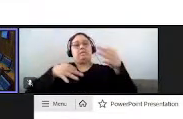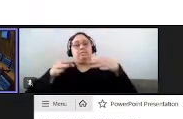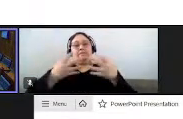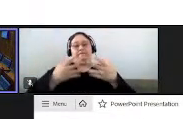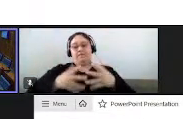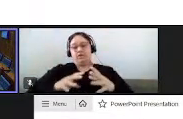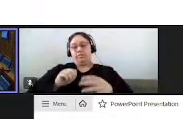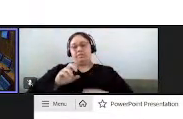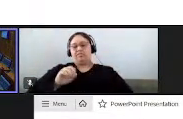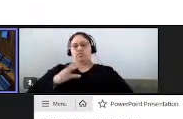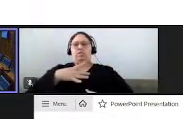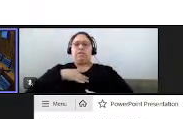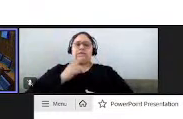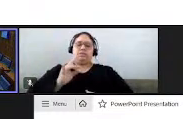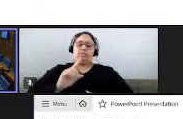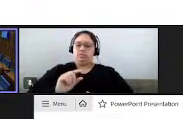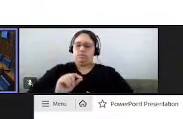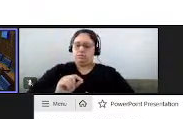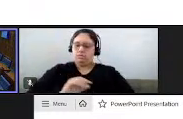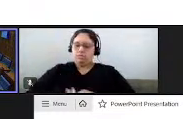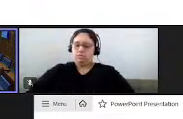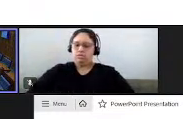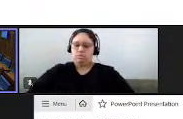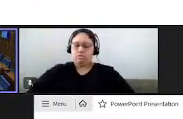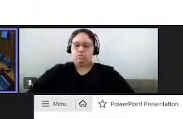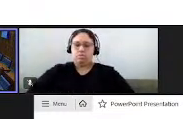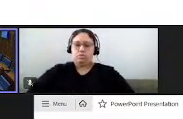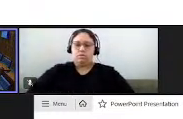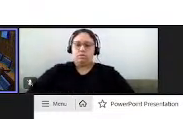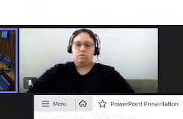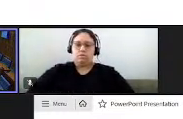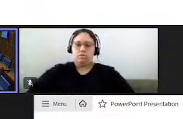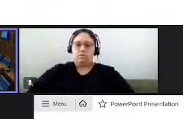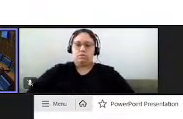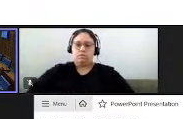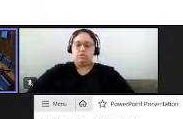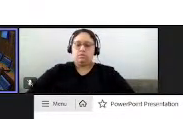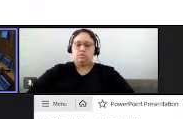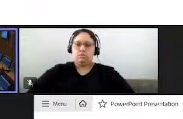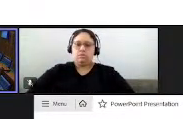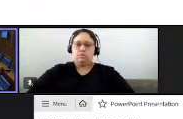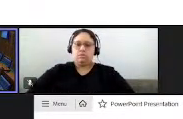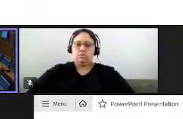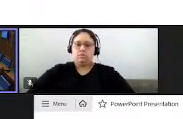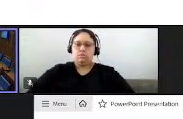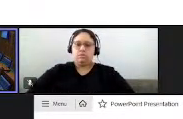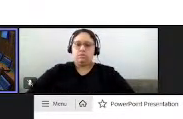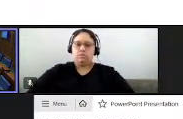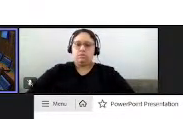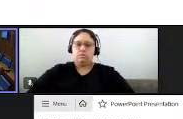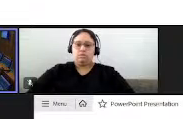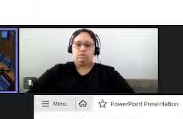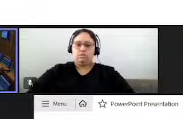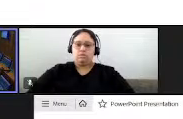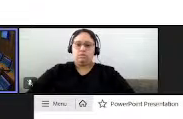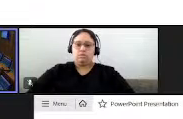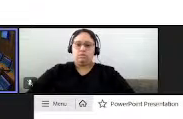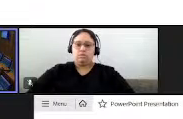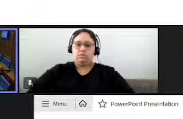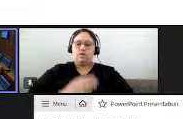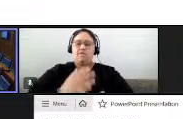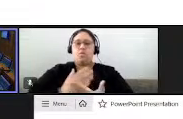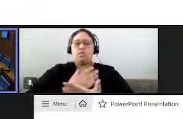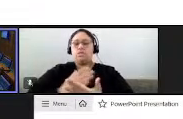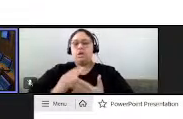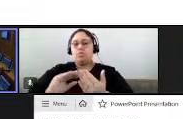be quite interesting. But I think for certain communities, it doesn't